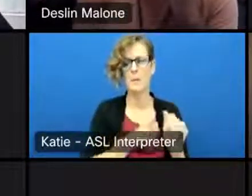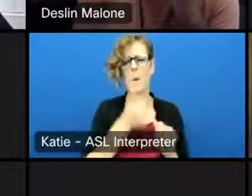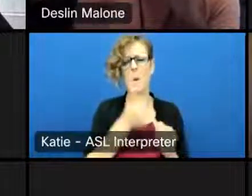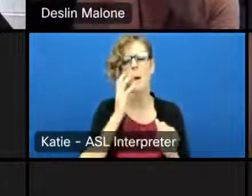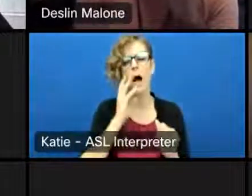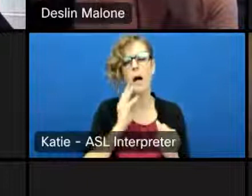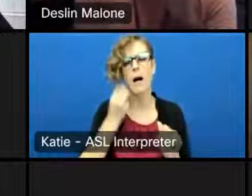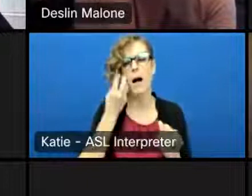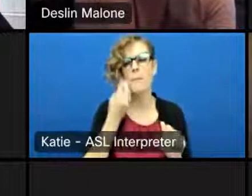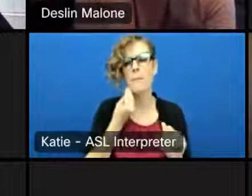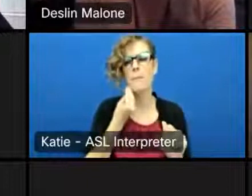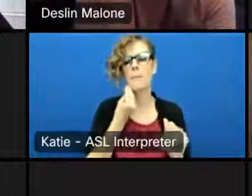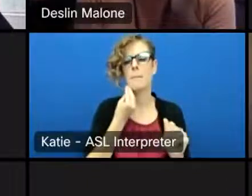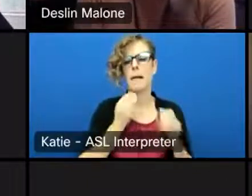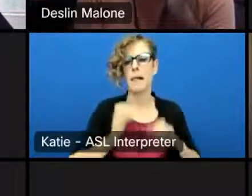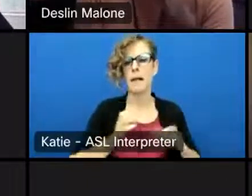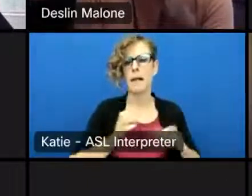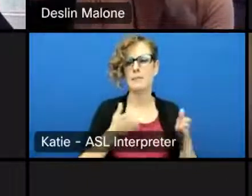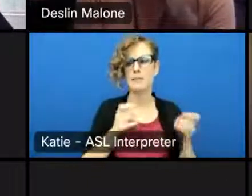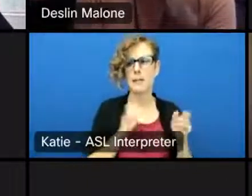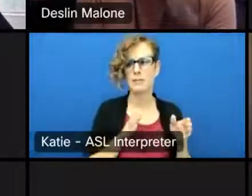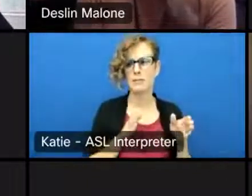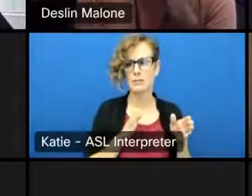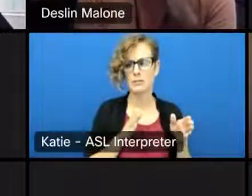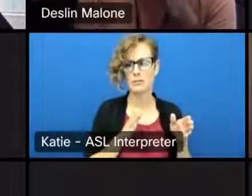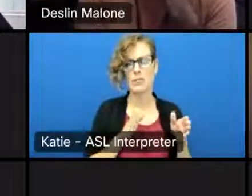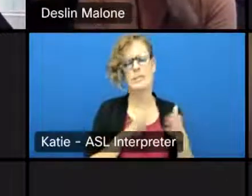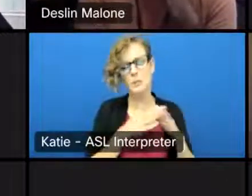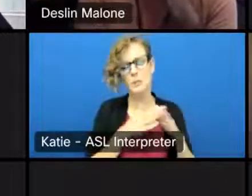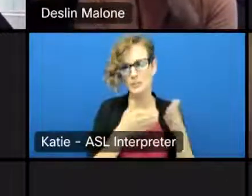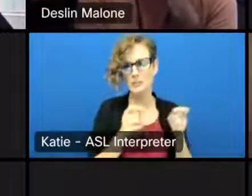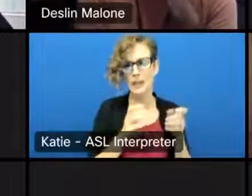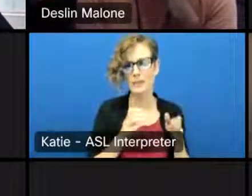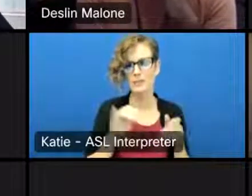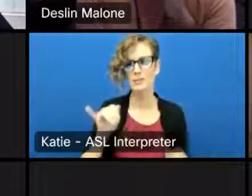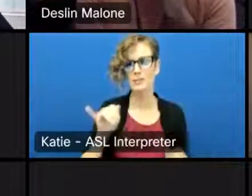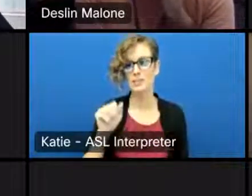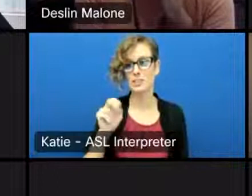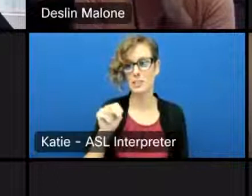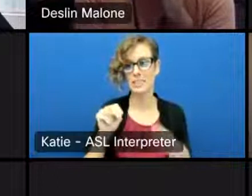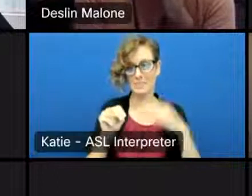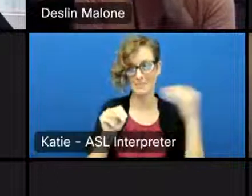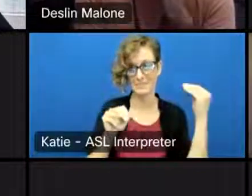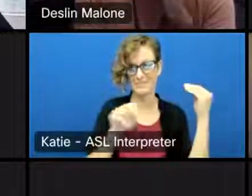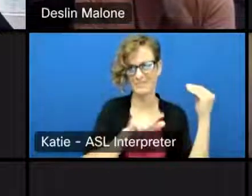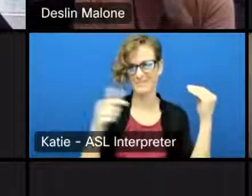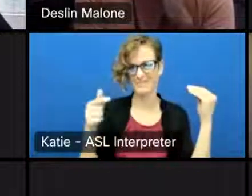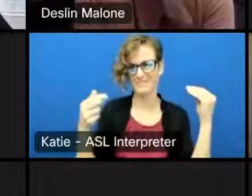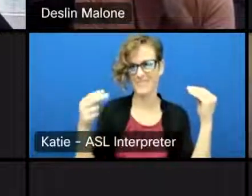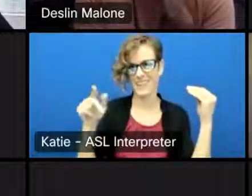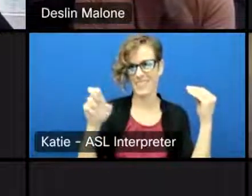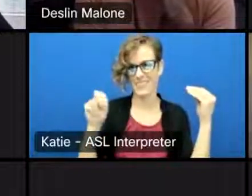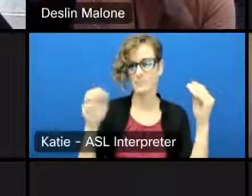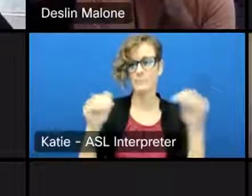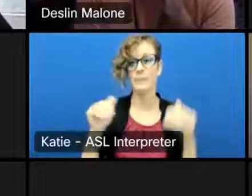experienced community services manager, Gino Nessie. And then we also have our deaf